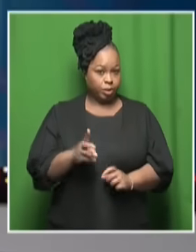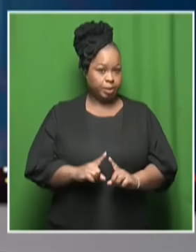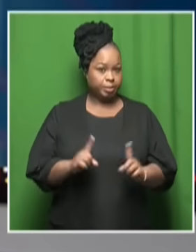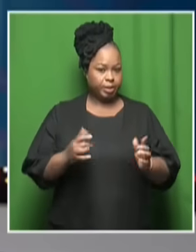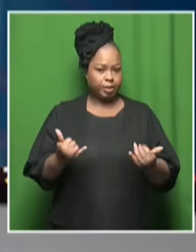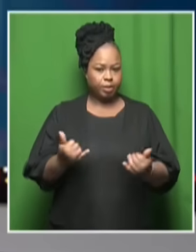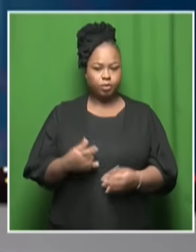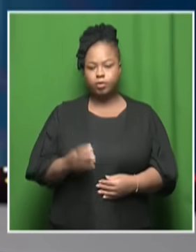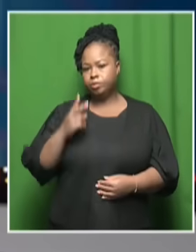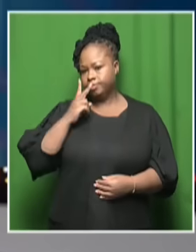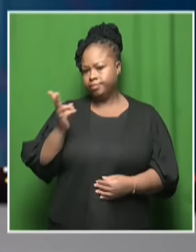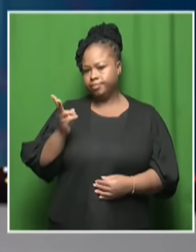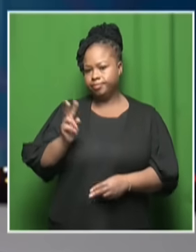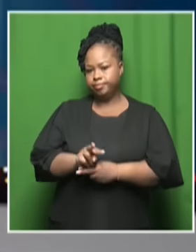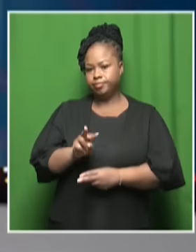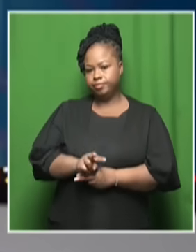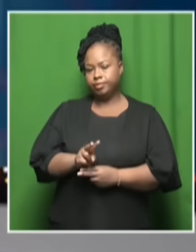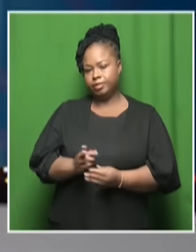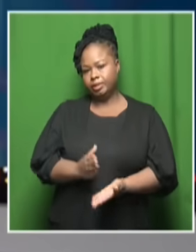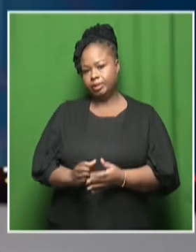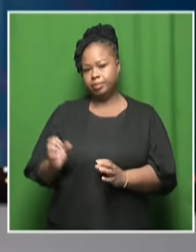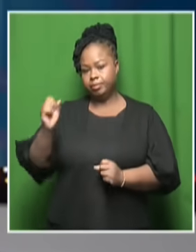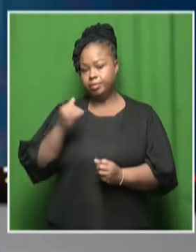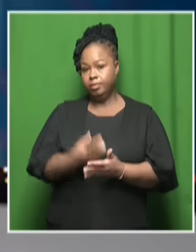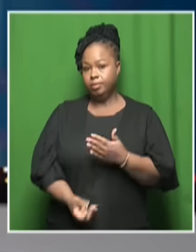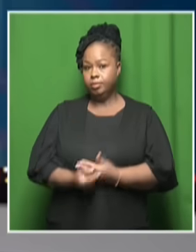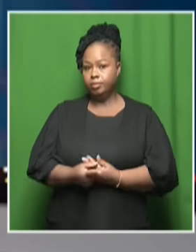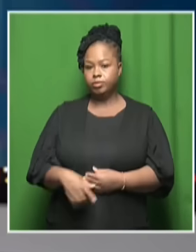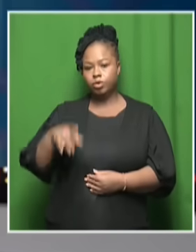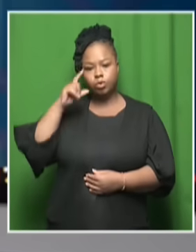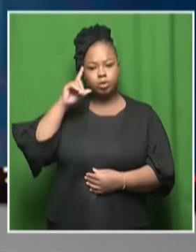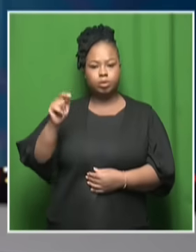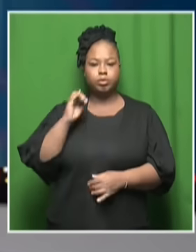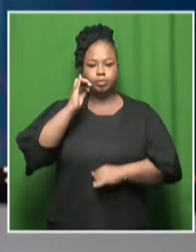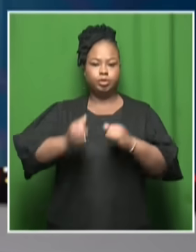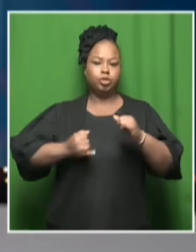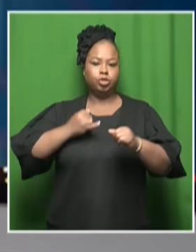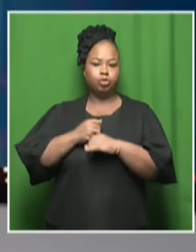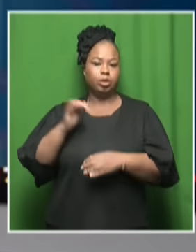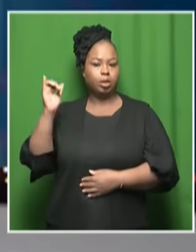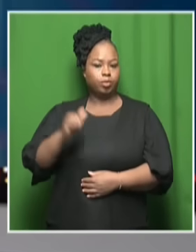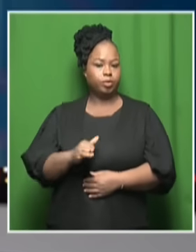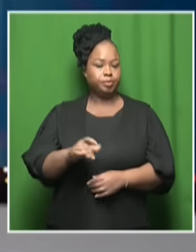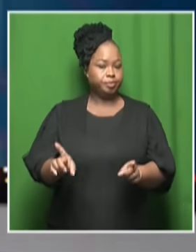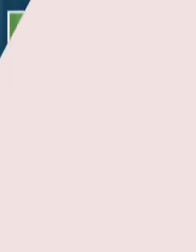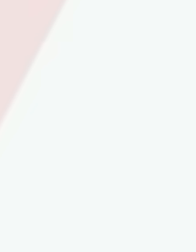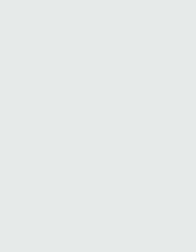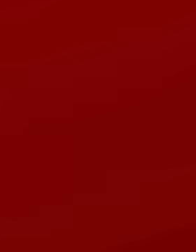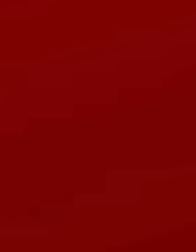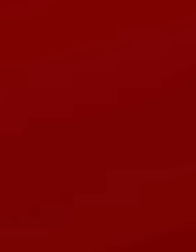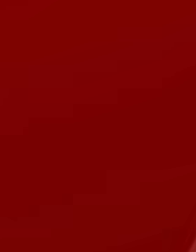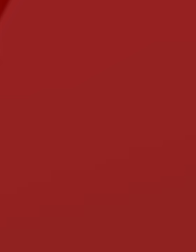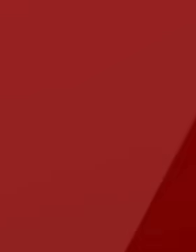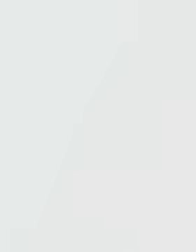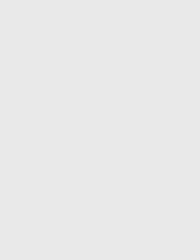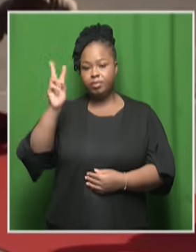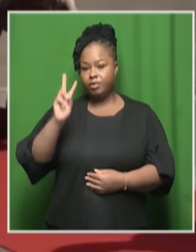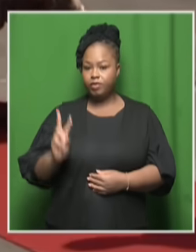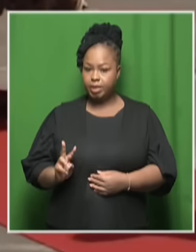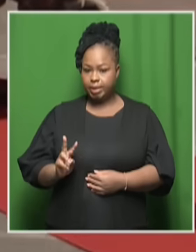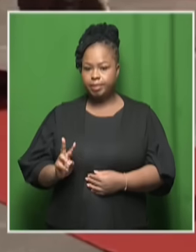As we just have been monitoring some of the feeds that have been coming through, this is Tambo International Airport. It was the same airport that we saw the Vietnam